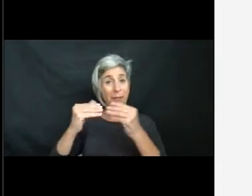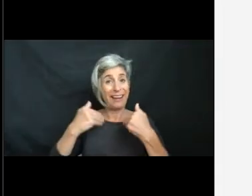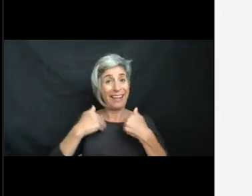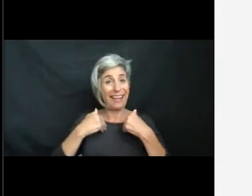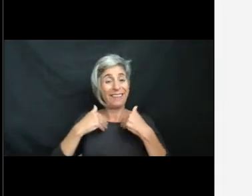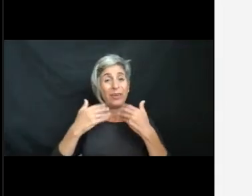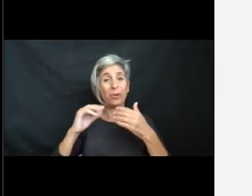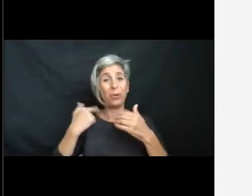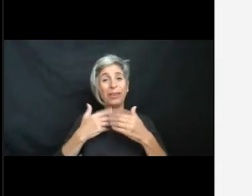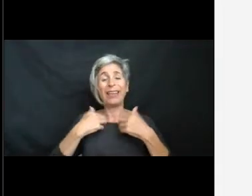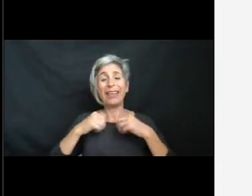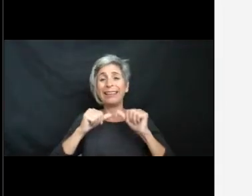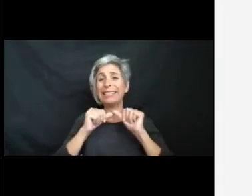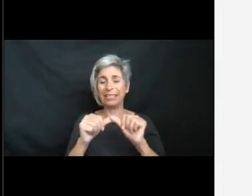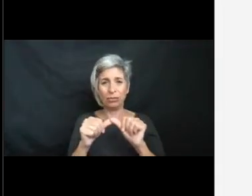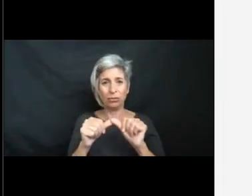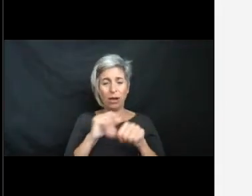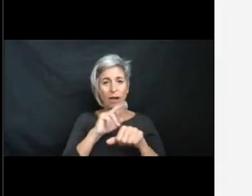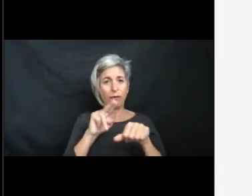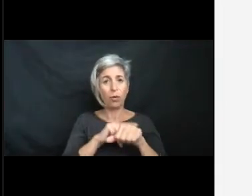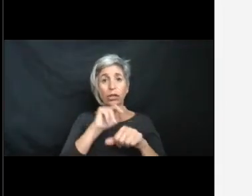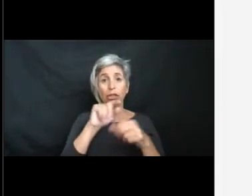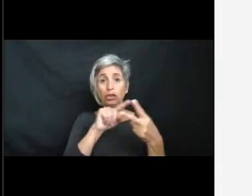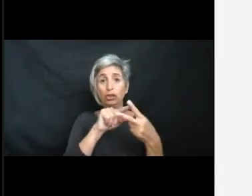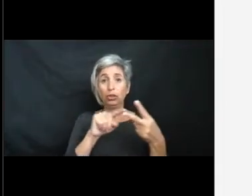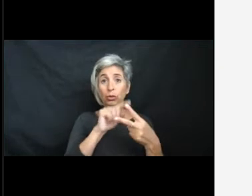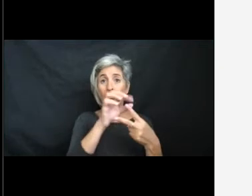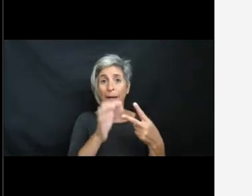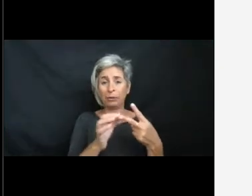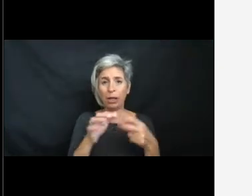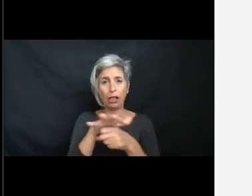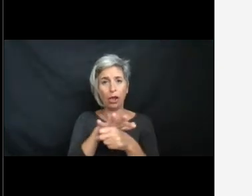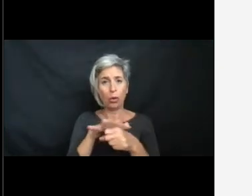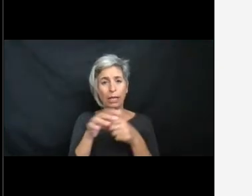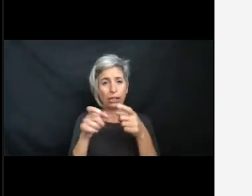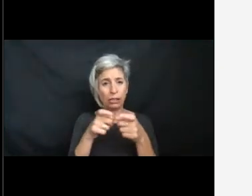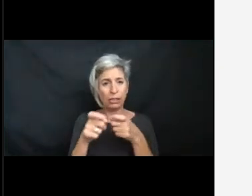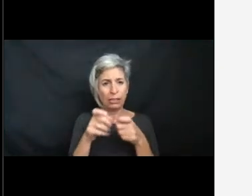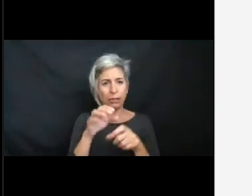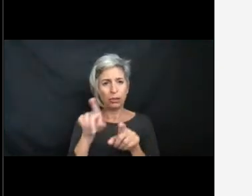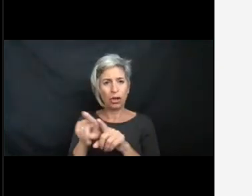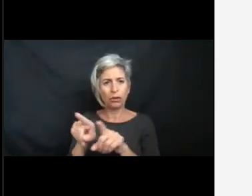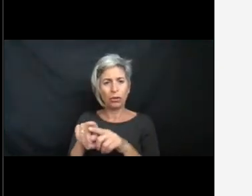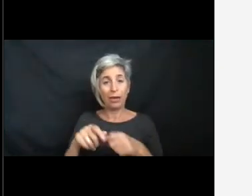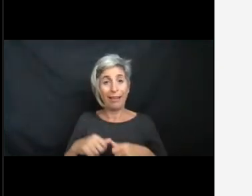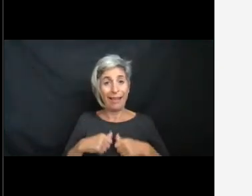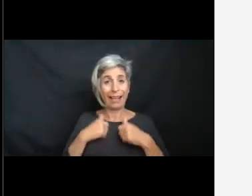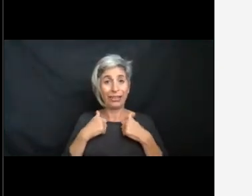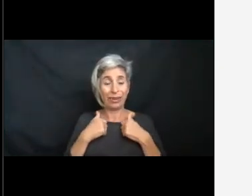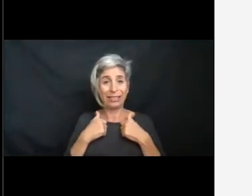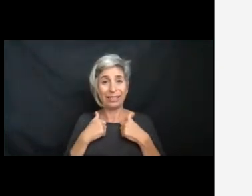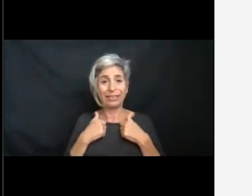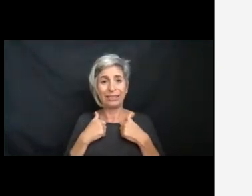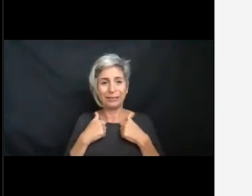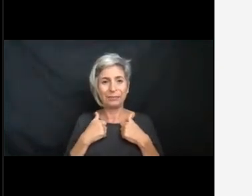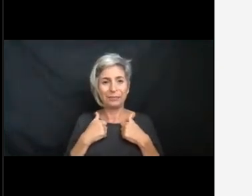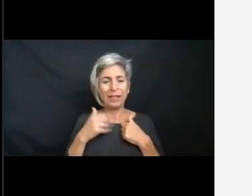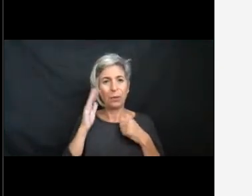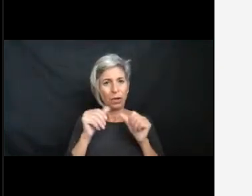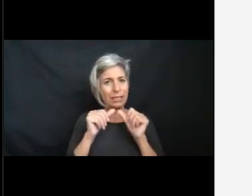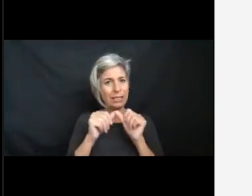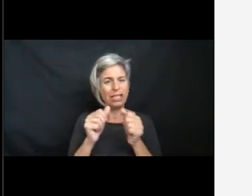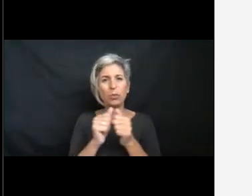continue. Of course, we do have these 2 other options, location details and supplemental address. Feel free to use those as you need them. I will continue